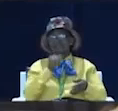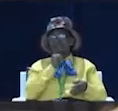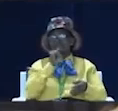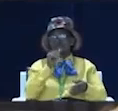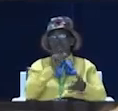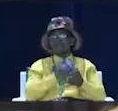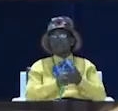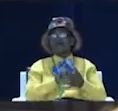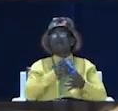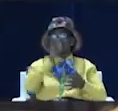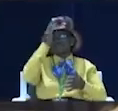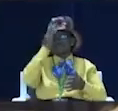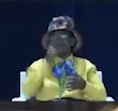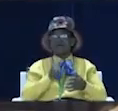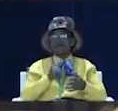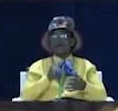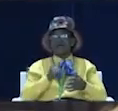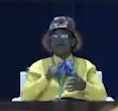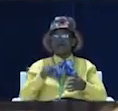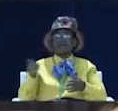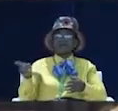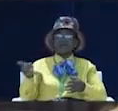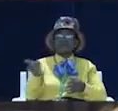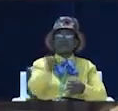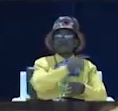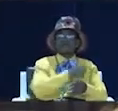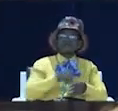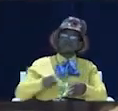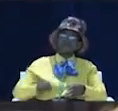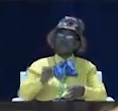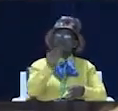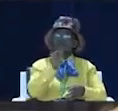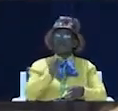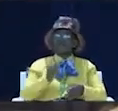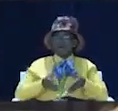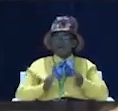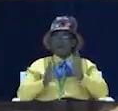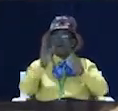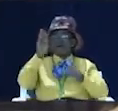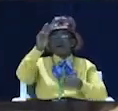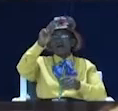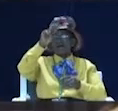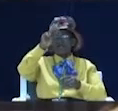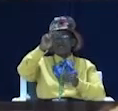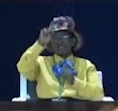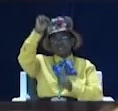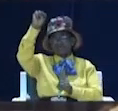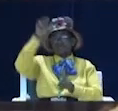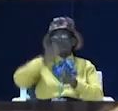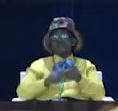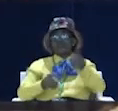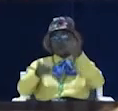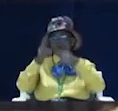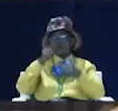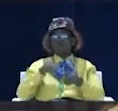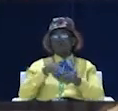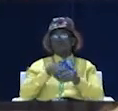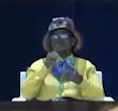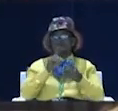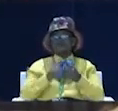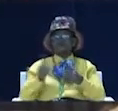so you can hear from him directly, and nobody will be able to deceive